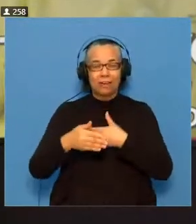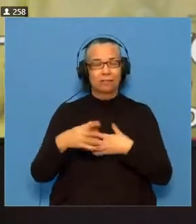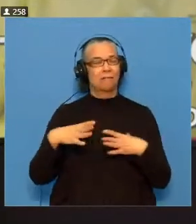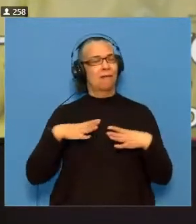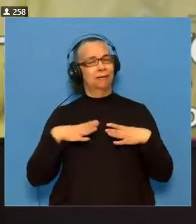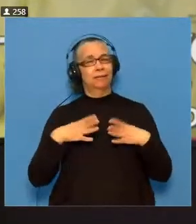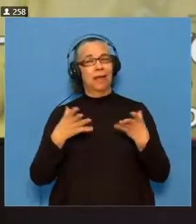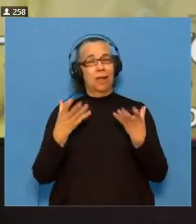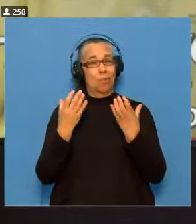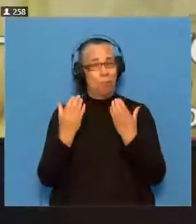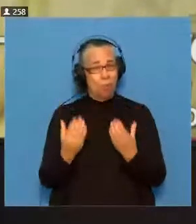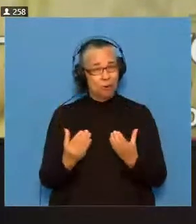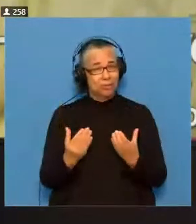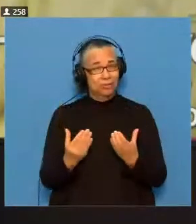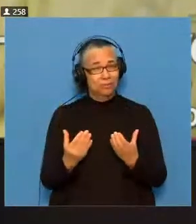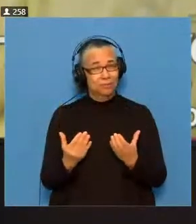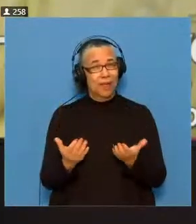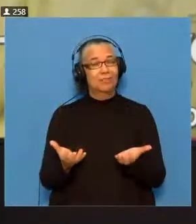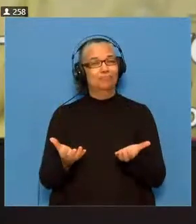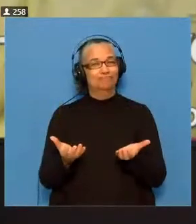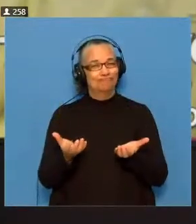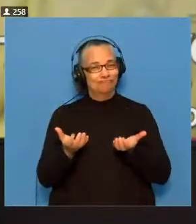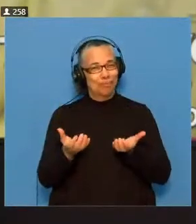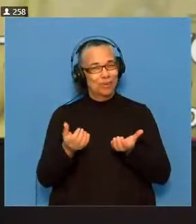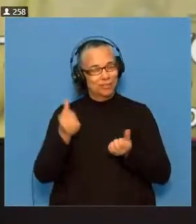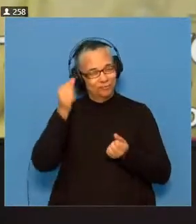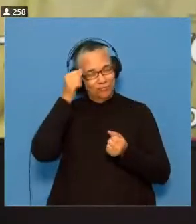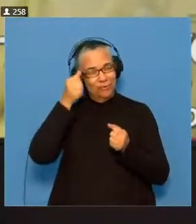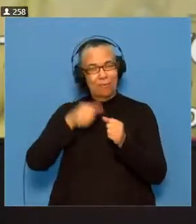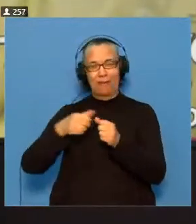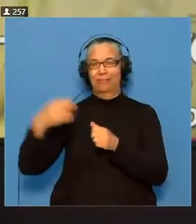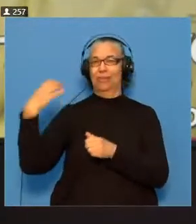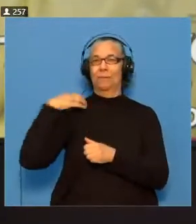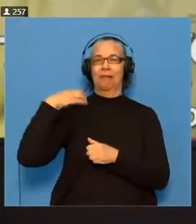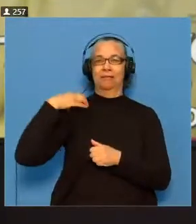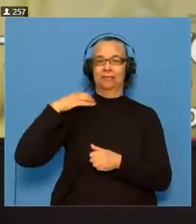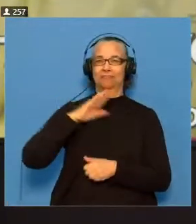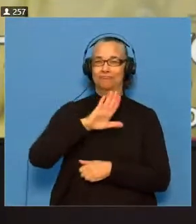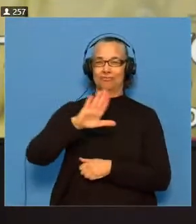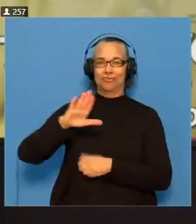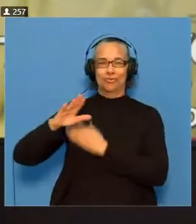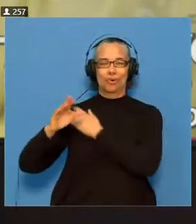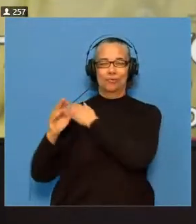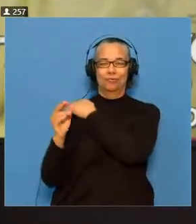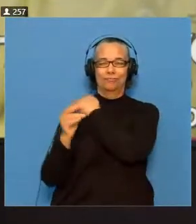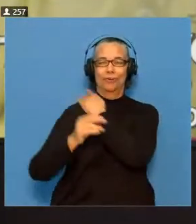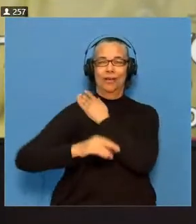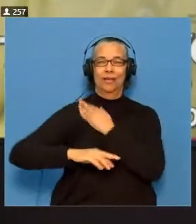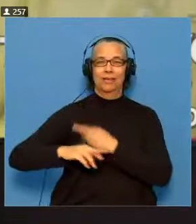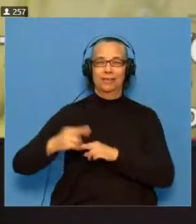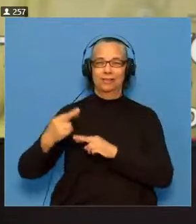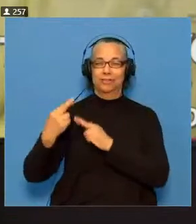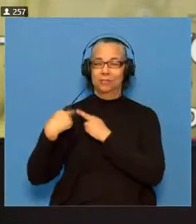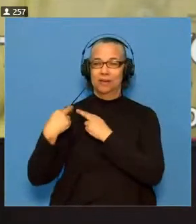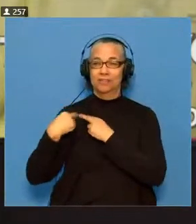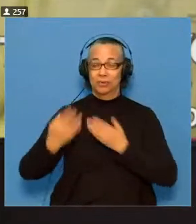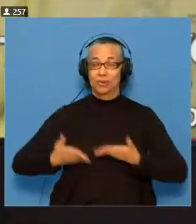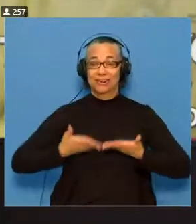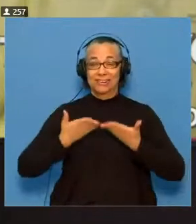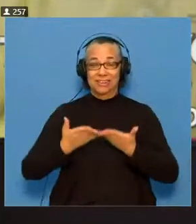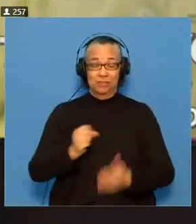this opportunity to remind employers that you are responsible for providing your employees with